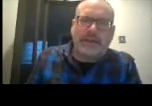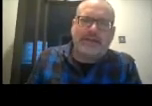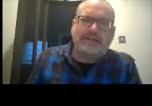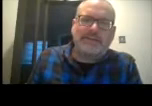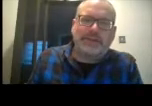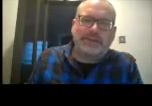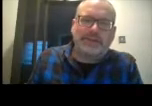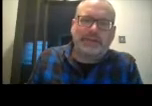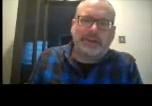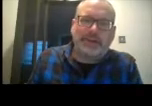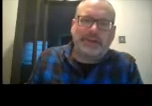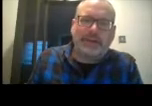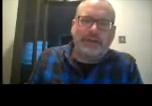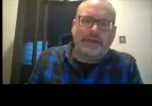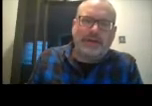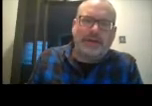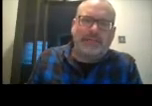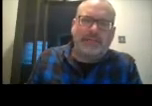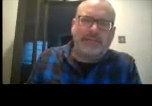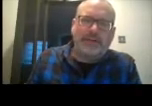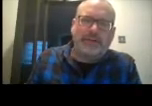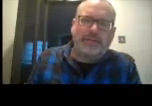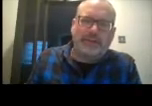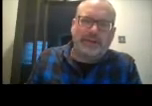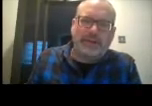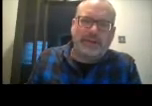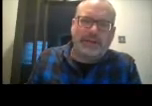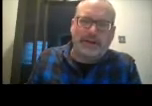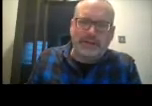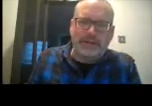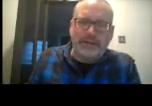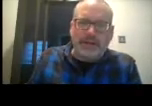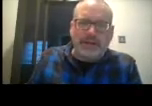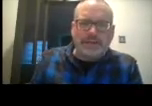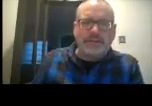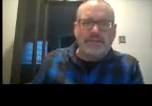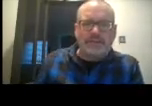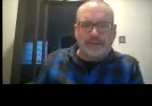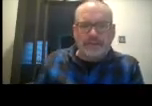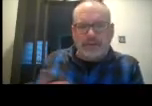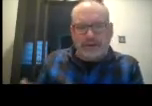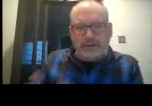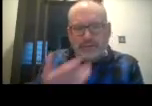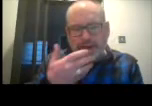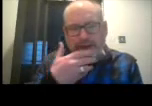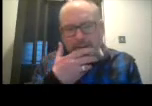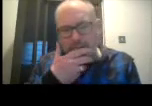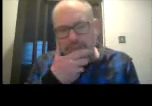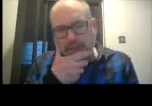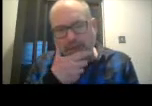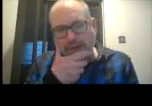the LGBTQIA community here in Ireland. So this is an image of